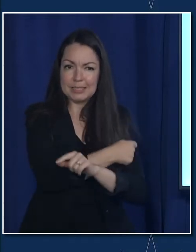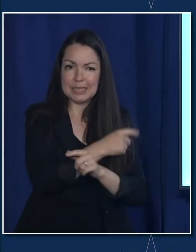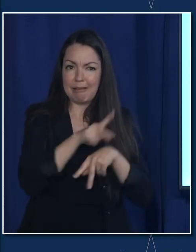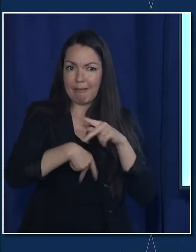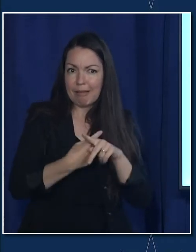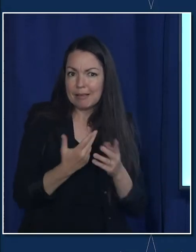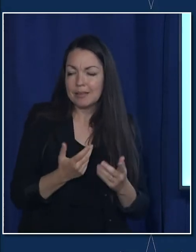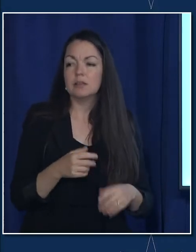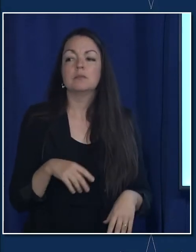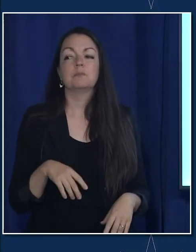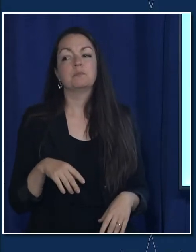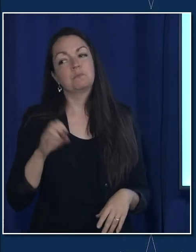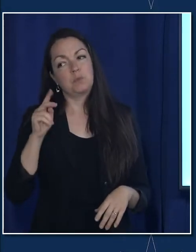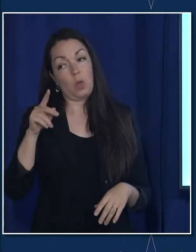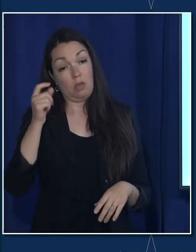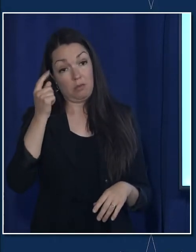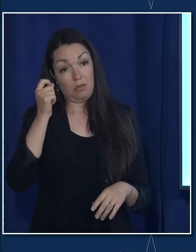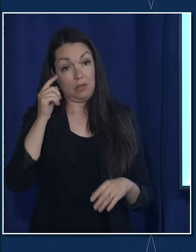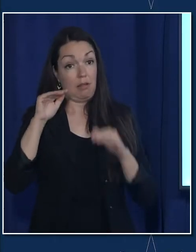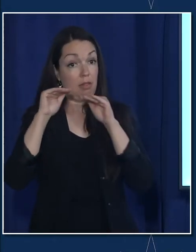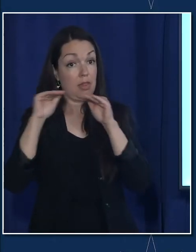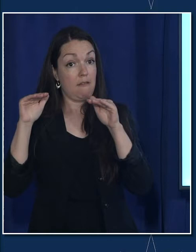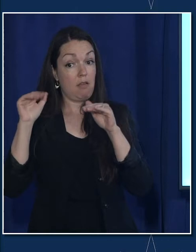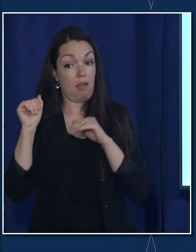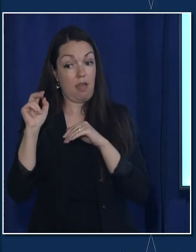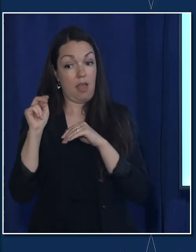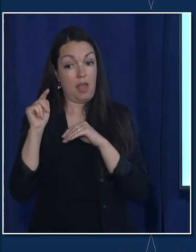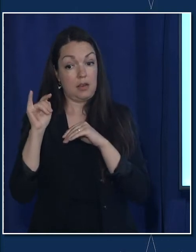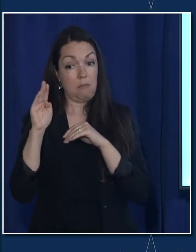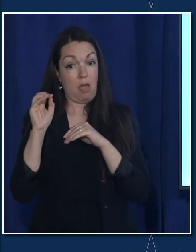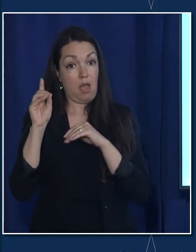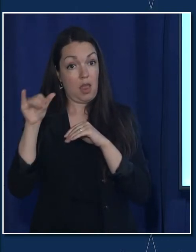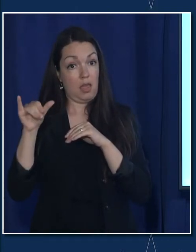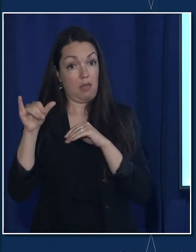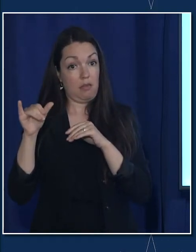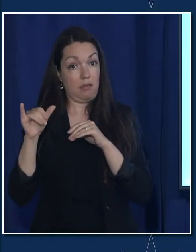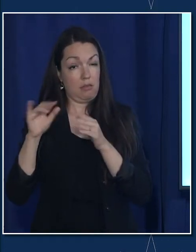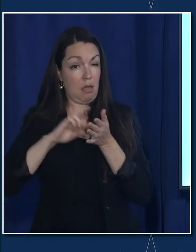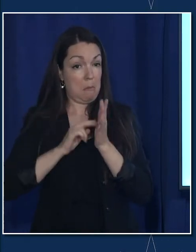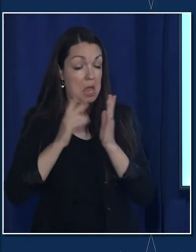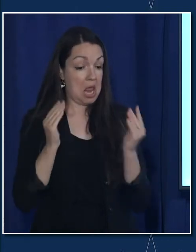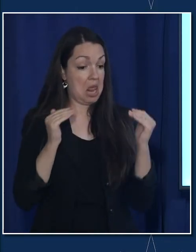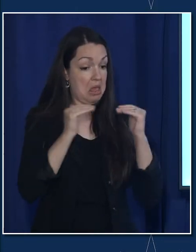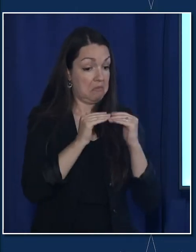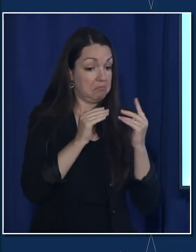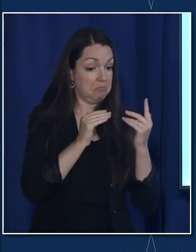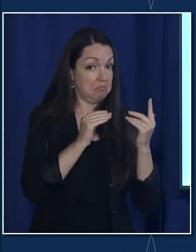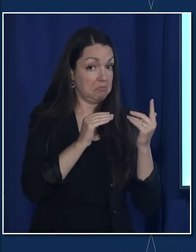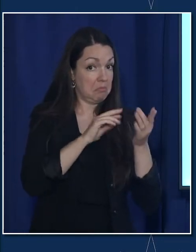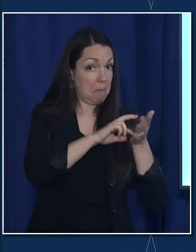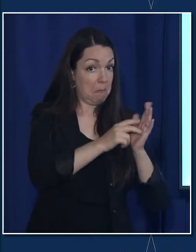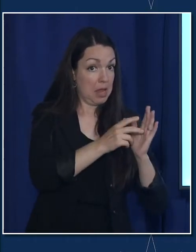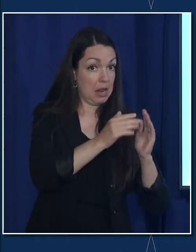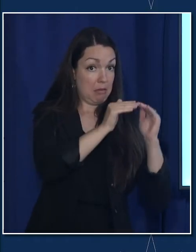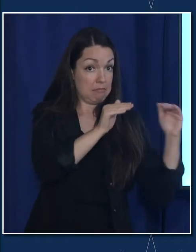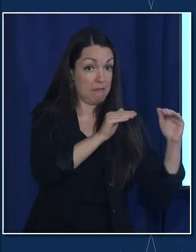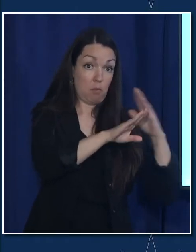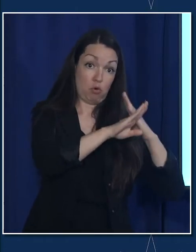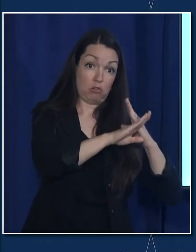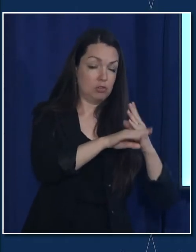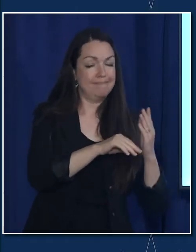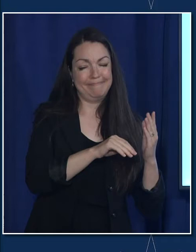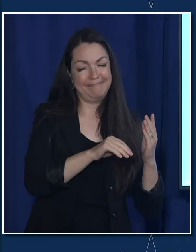Number one is that level of antibody does not necessarily equal level of protection. We're the most interested in how the